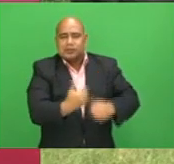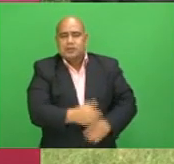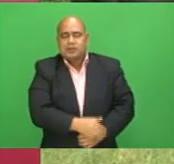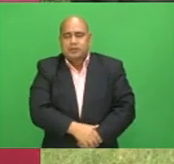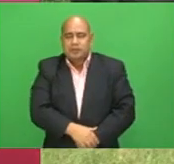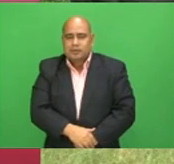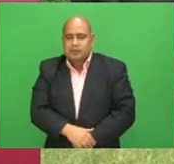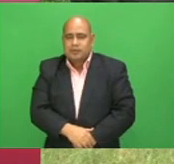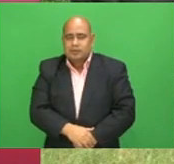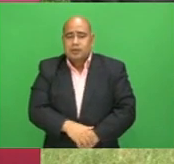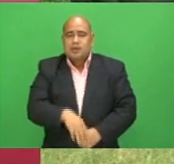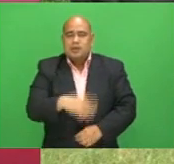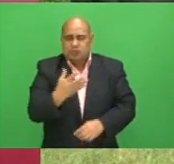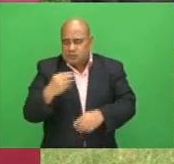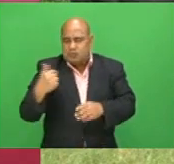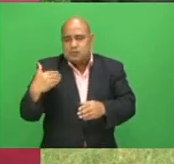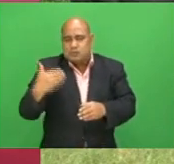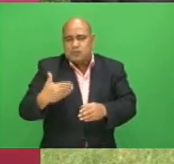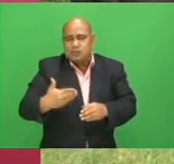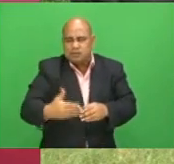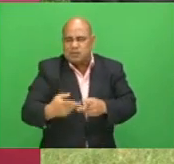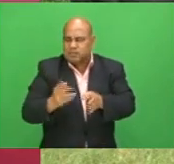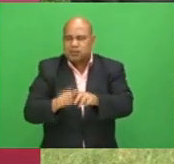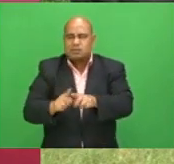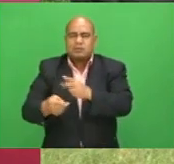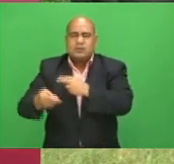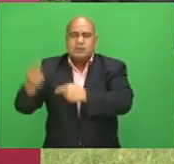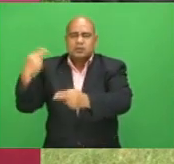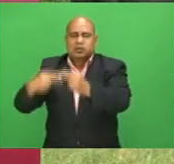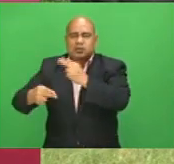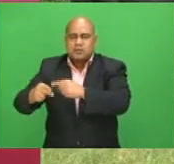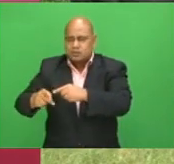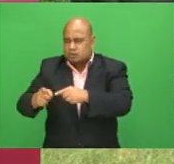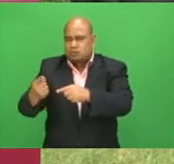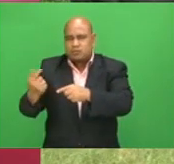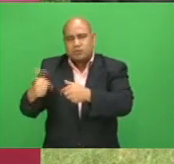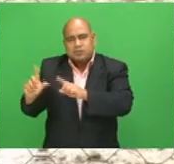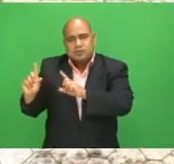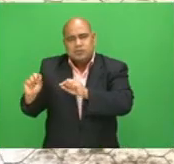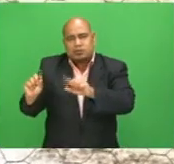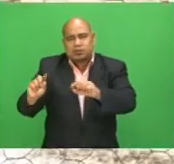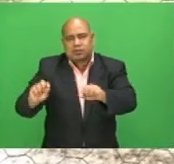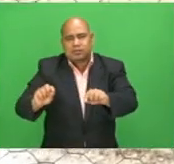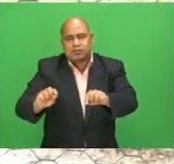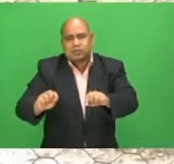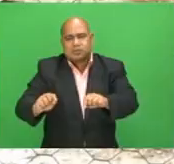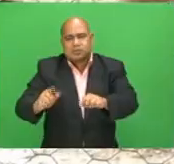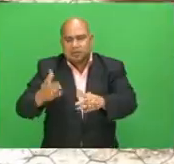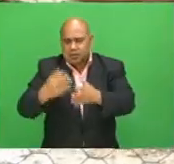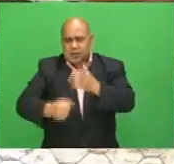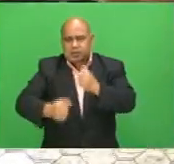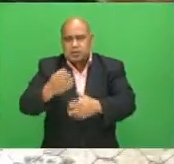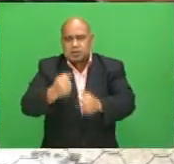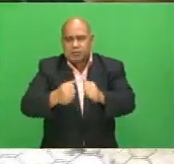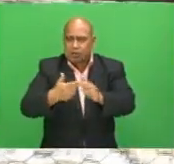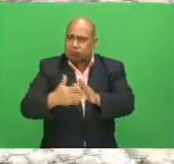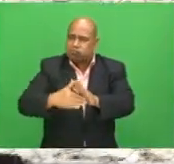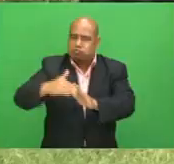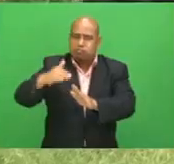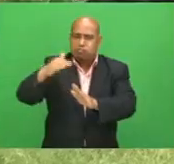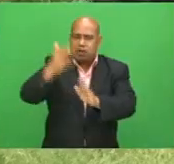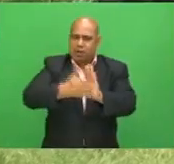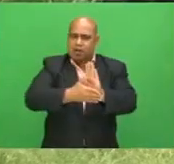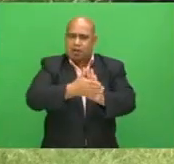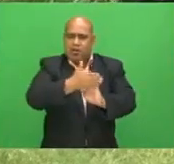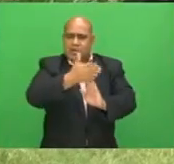sometime back in history. So it has been done. Yield has been at a high level, and production was, at optimal level